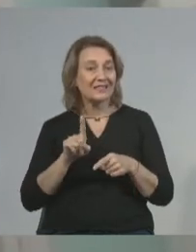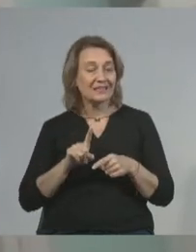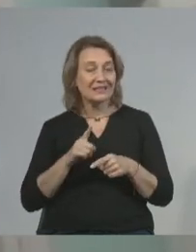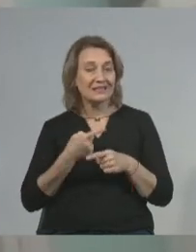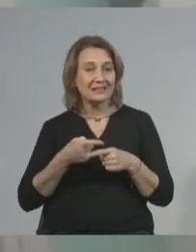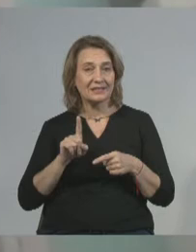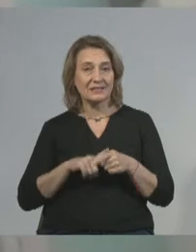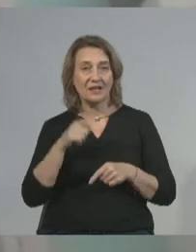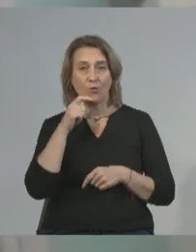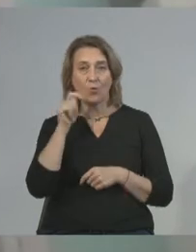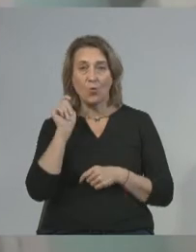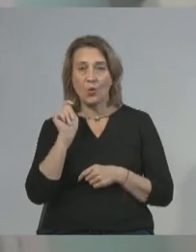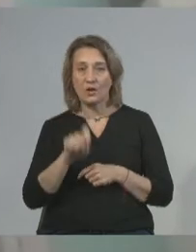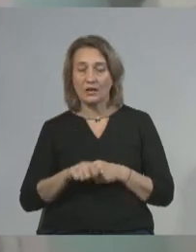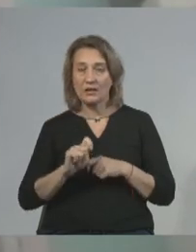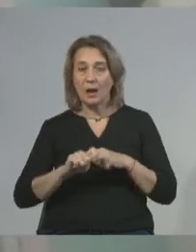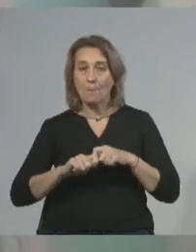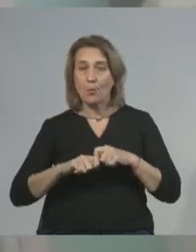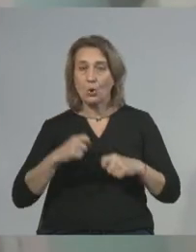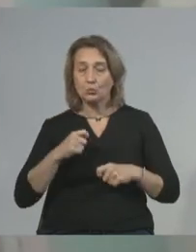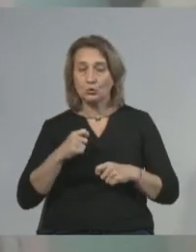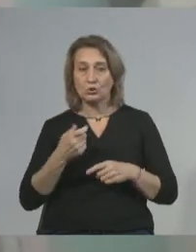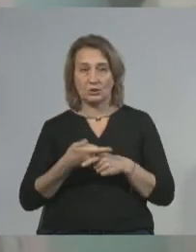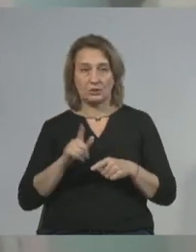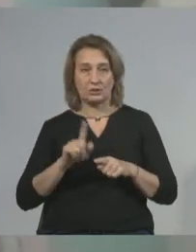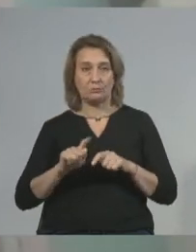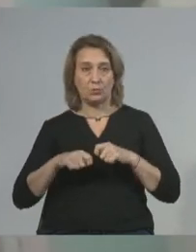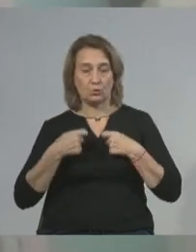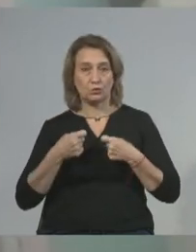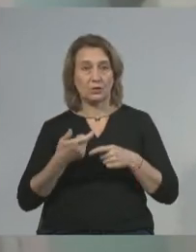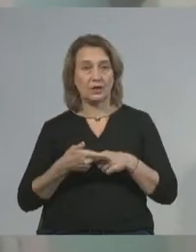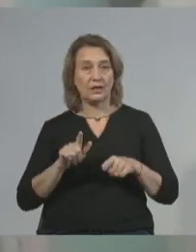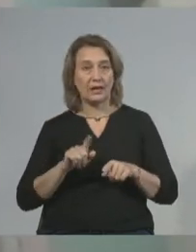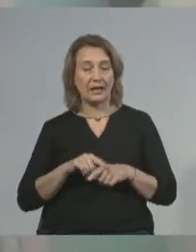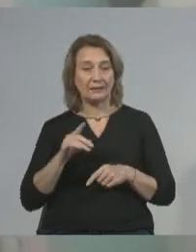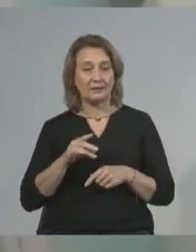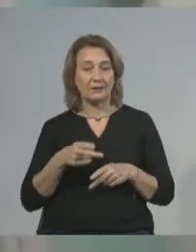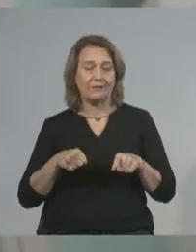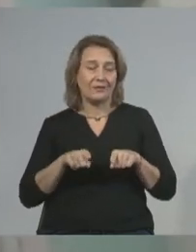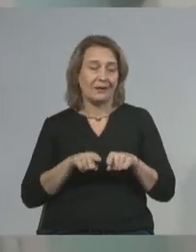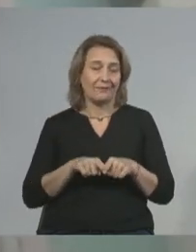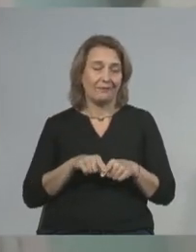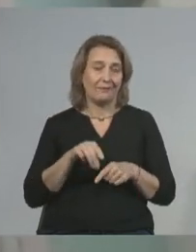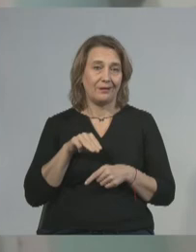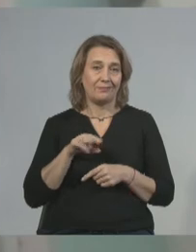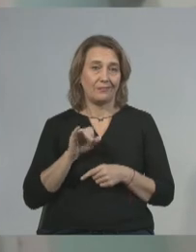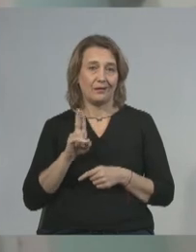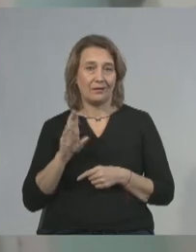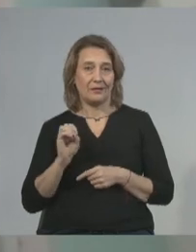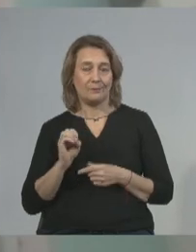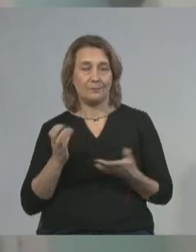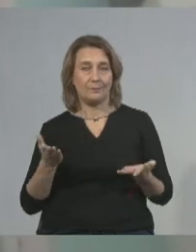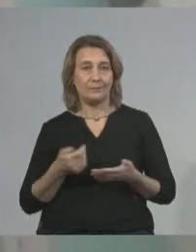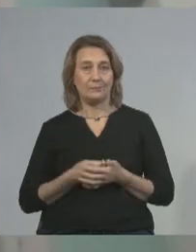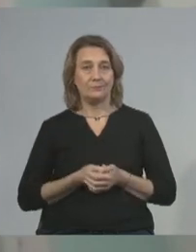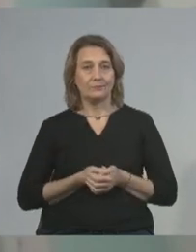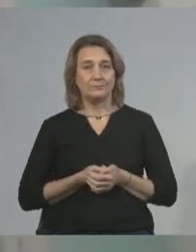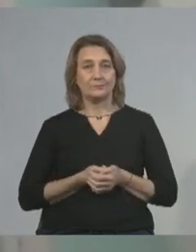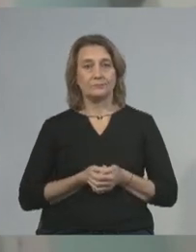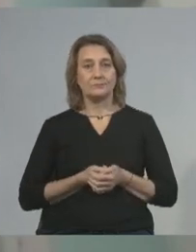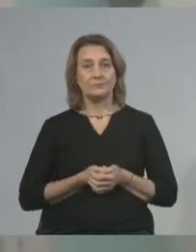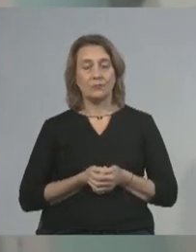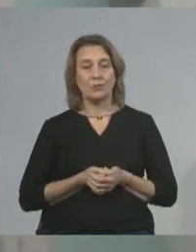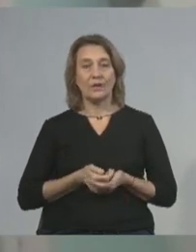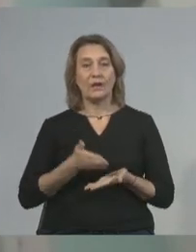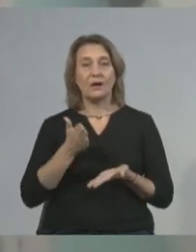but there is more evidence that it's all there's almost always russia and i'm deliberately saying russia because i think there's enough evidence